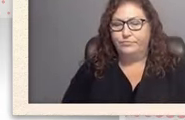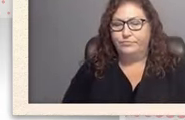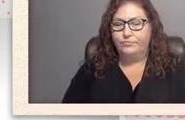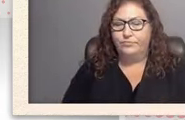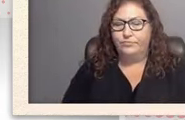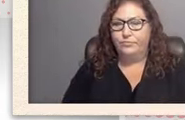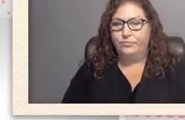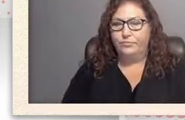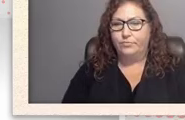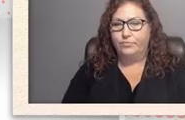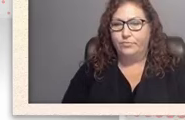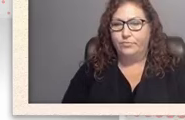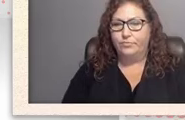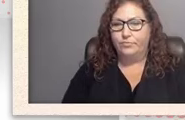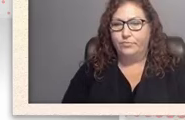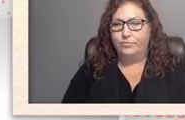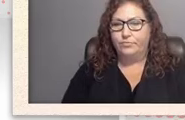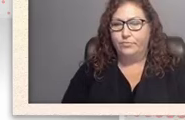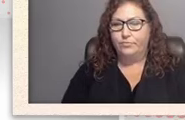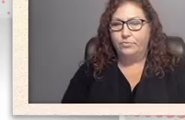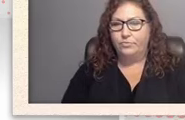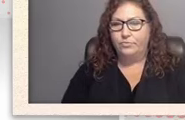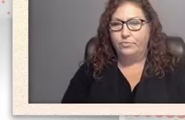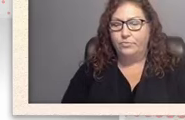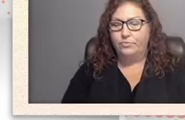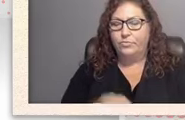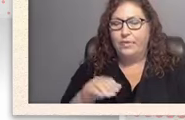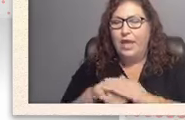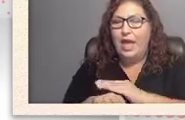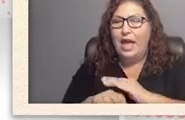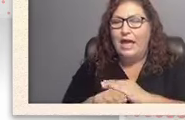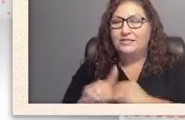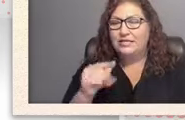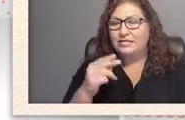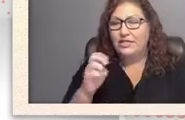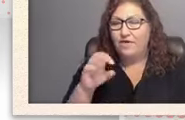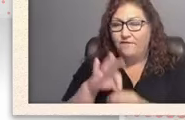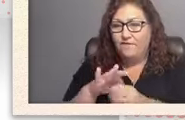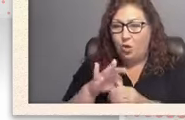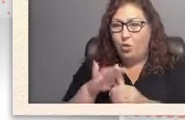Access the Vote is a state chapter of the